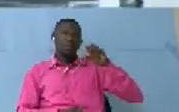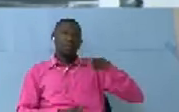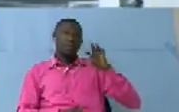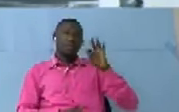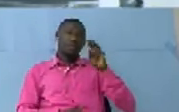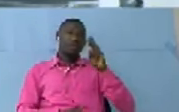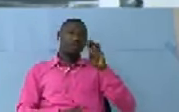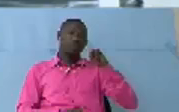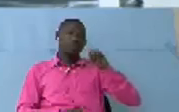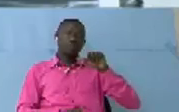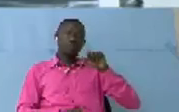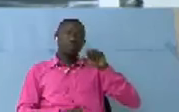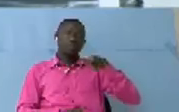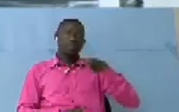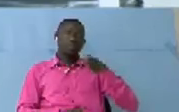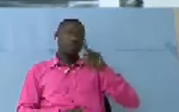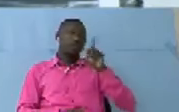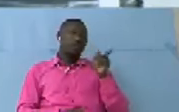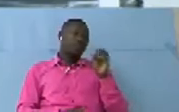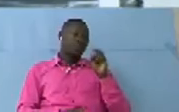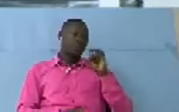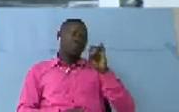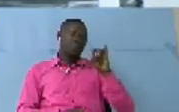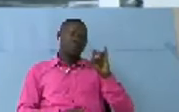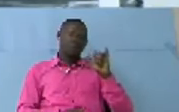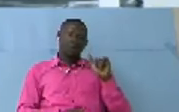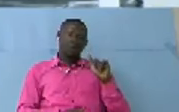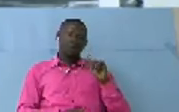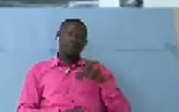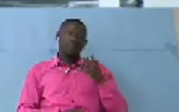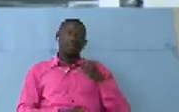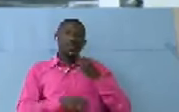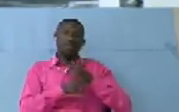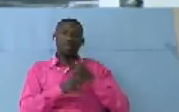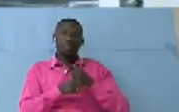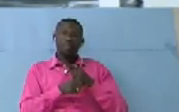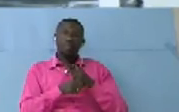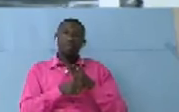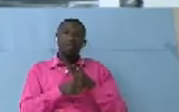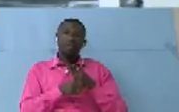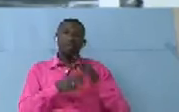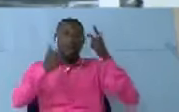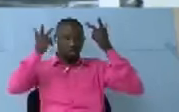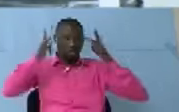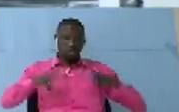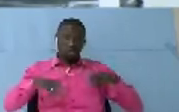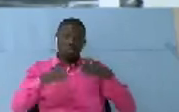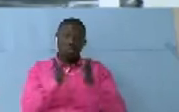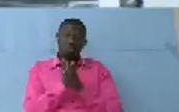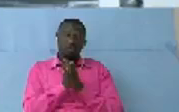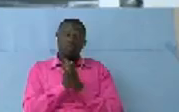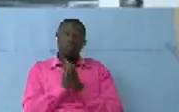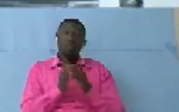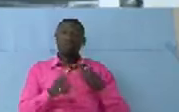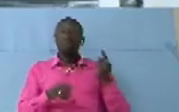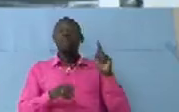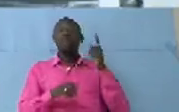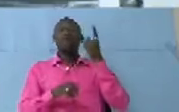someone you okay. Ne kitty on the kitty motor. Yes, infinity. You won't want any. I'm not going with you. We were together with